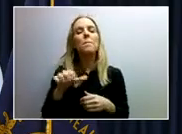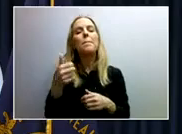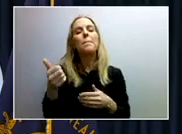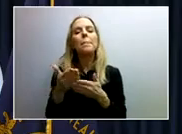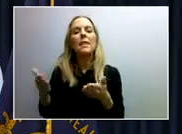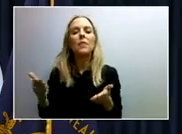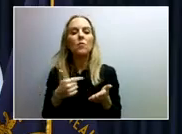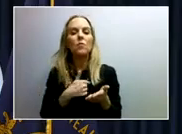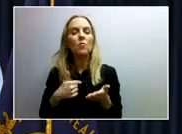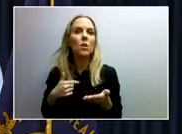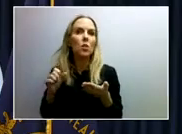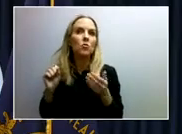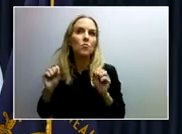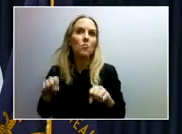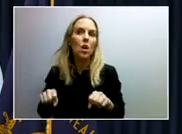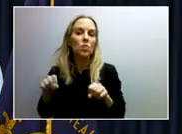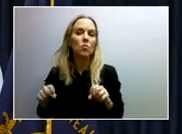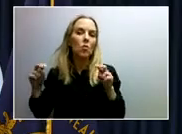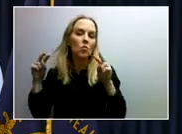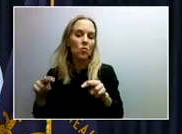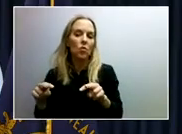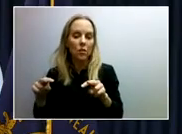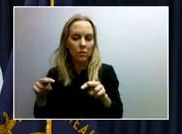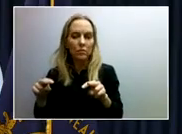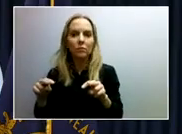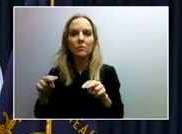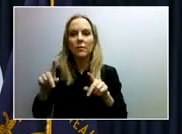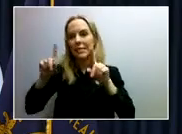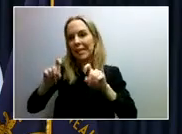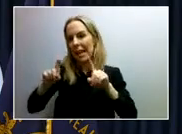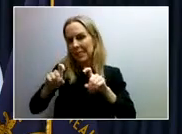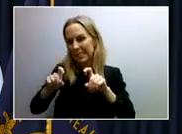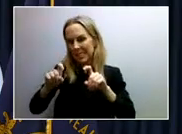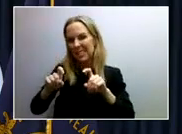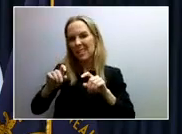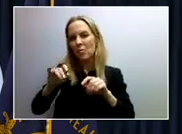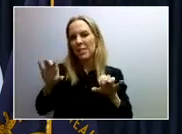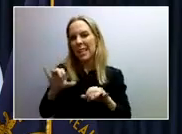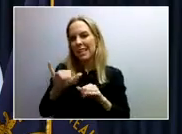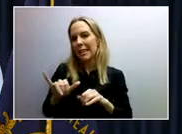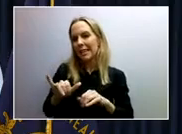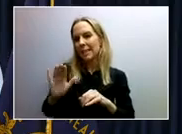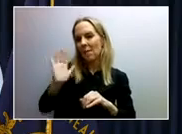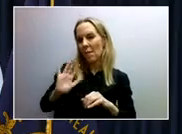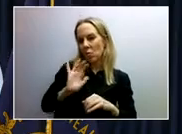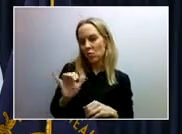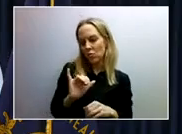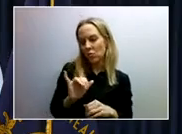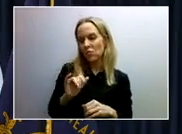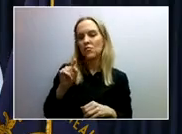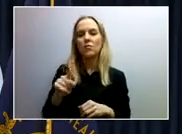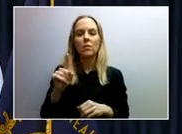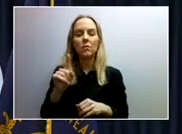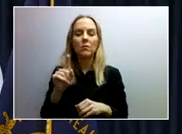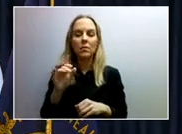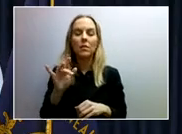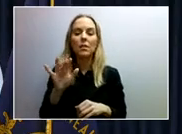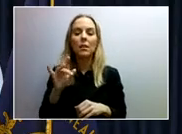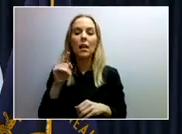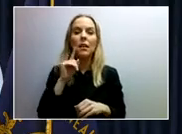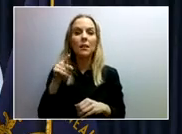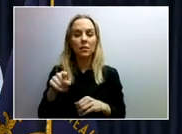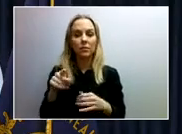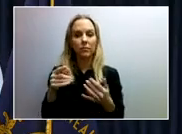could potentially look at are testing, which we did the last time. But I do believe that having been through